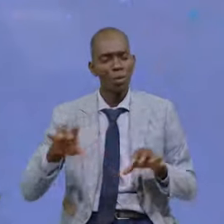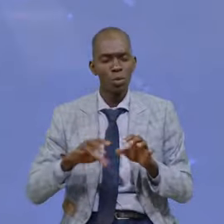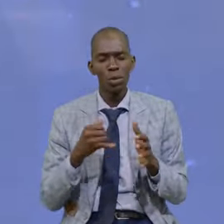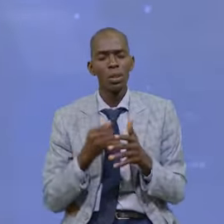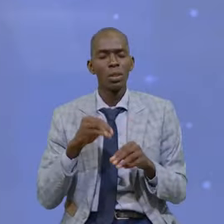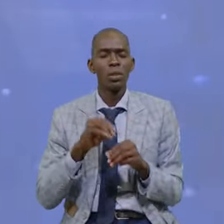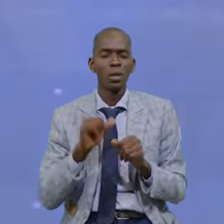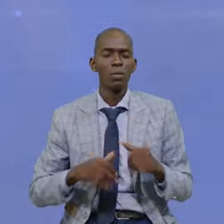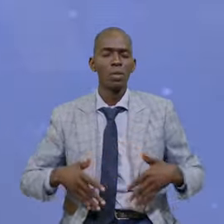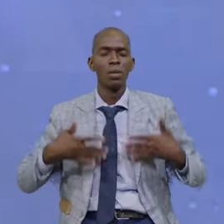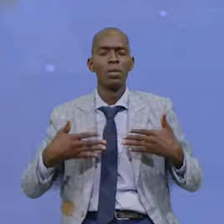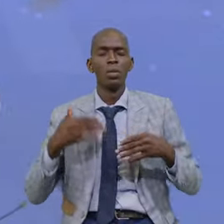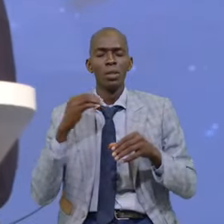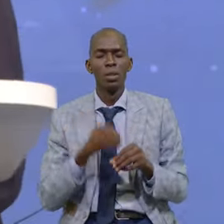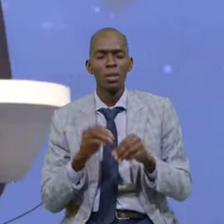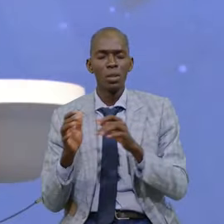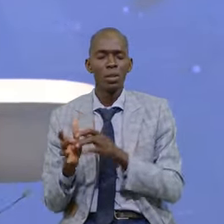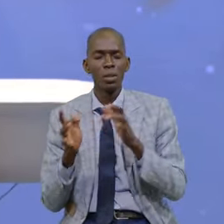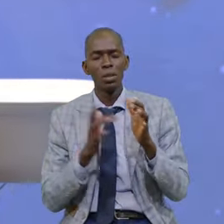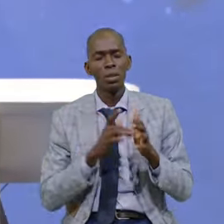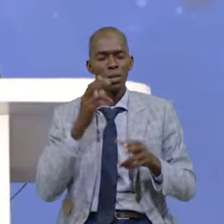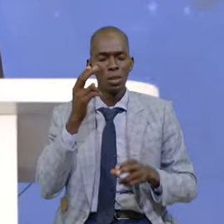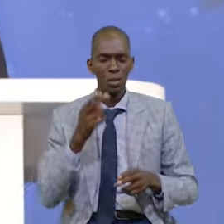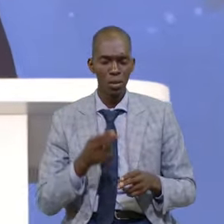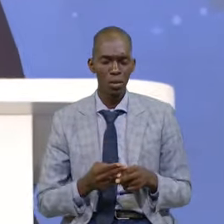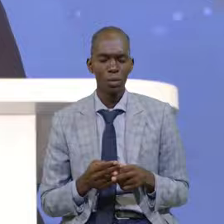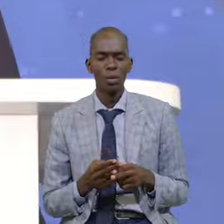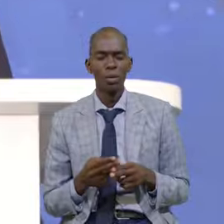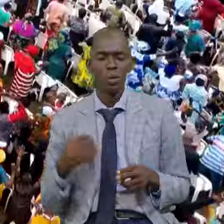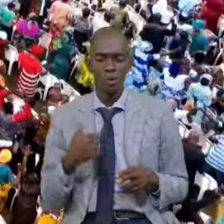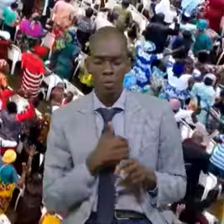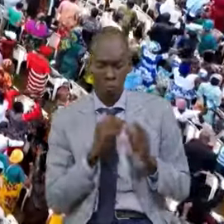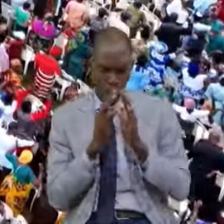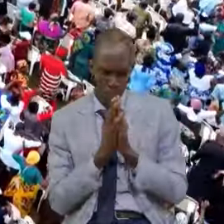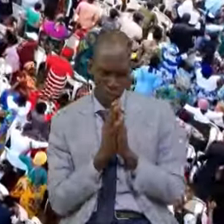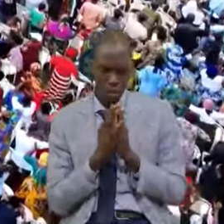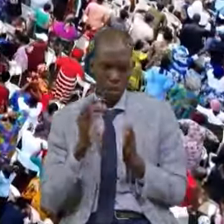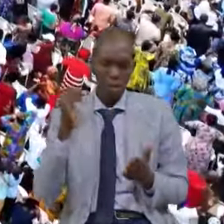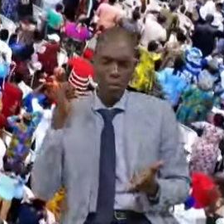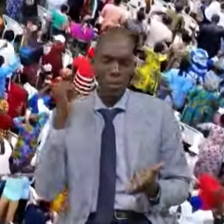life. In Jesus' name we pray.